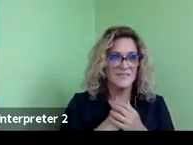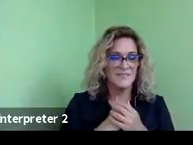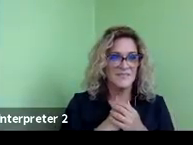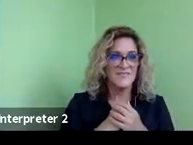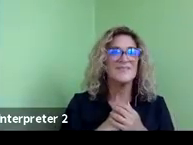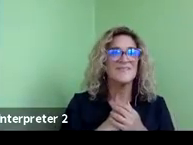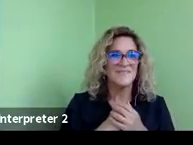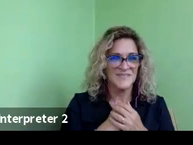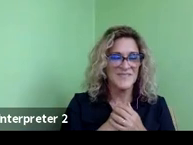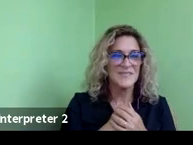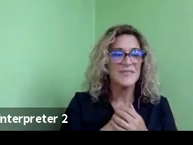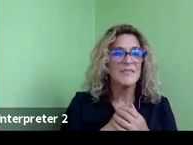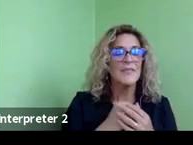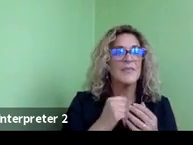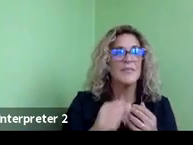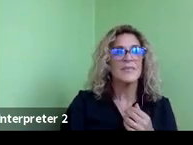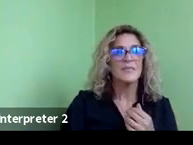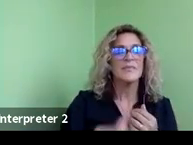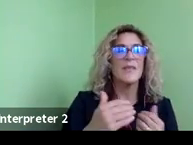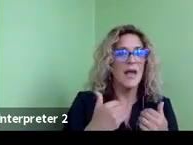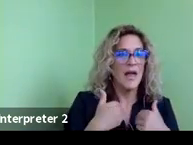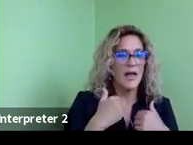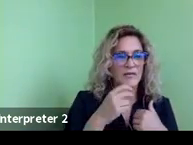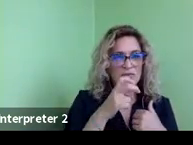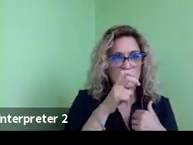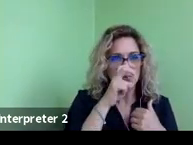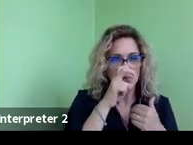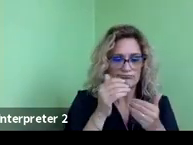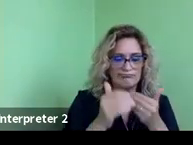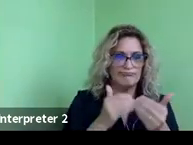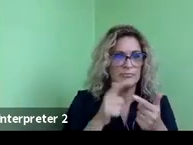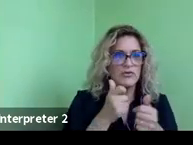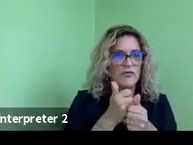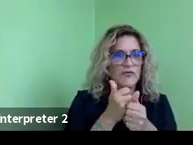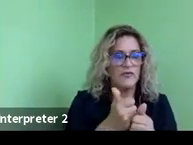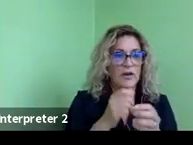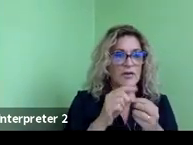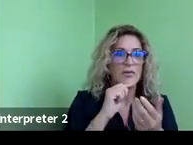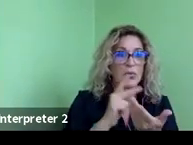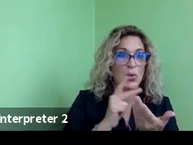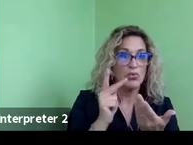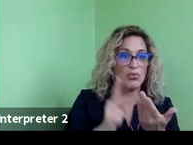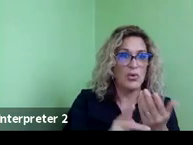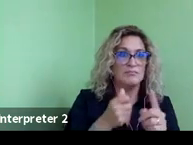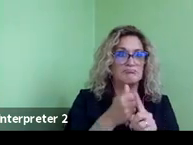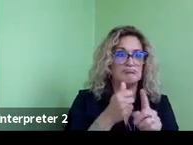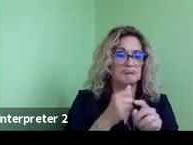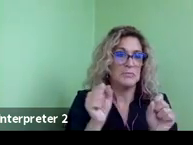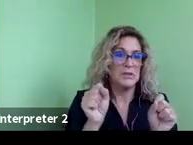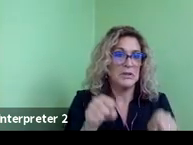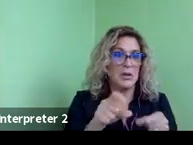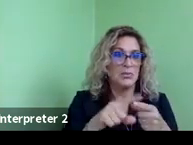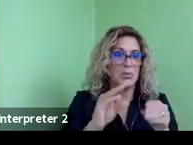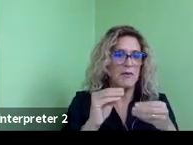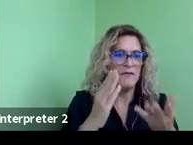strict procedures to follow around that. The program is still required to make reasonable attempts to provide notice